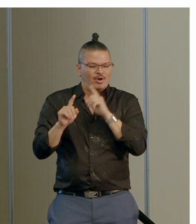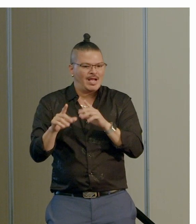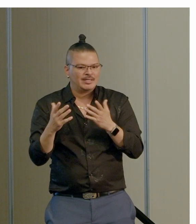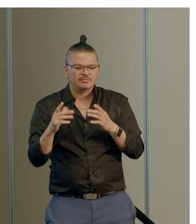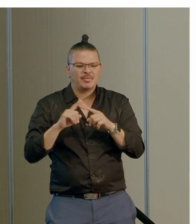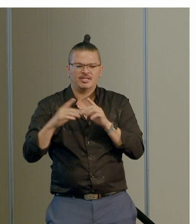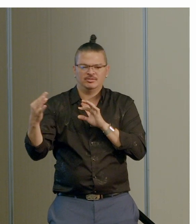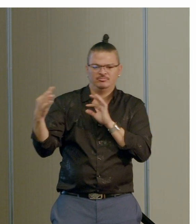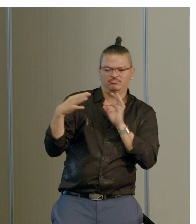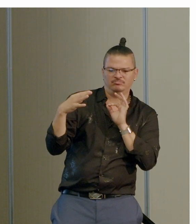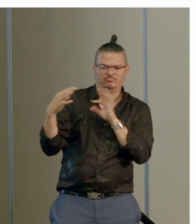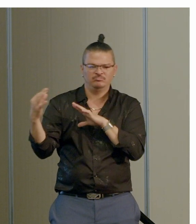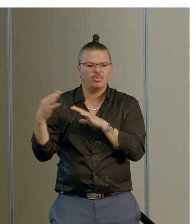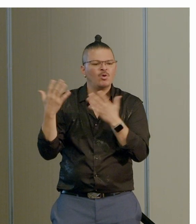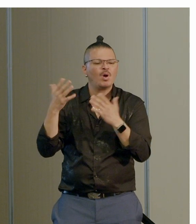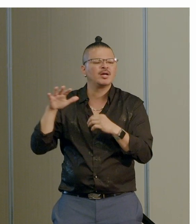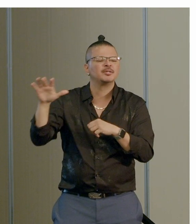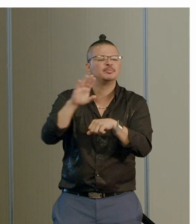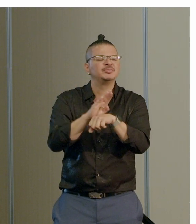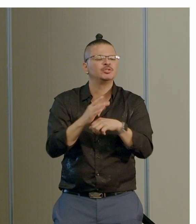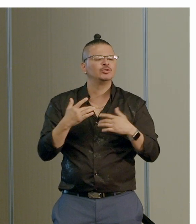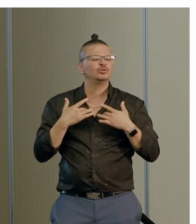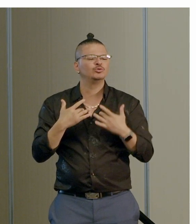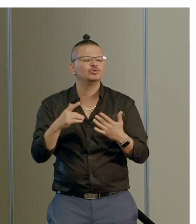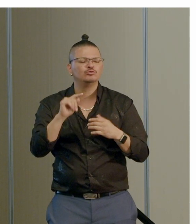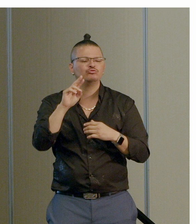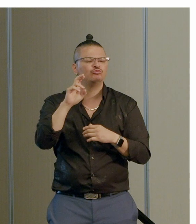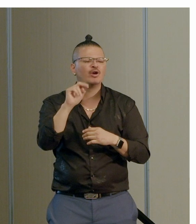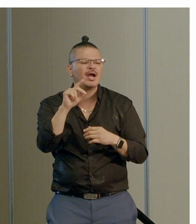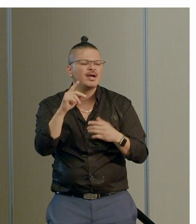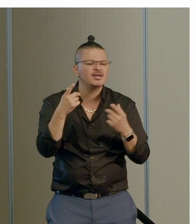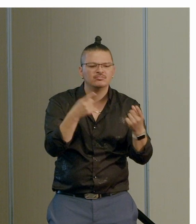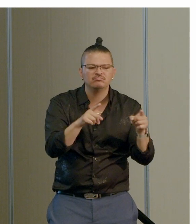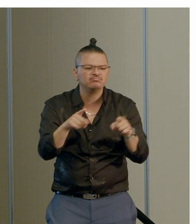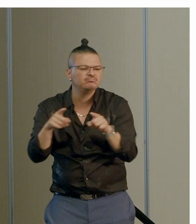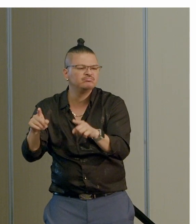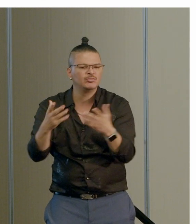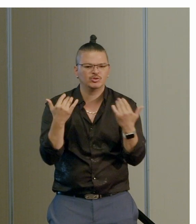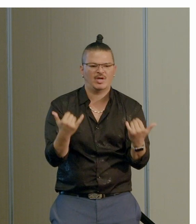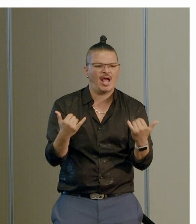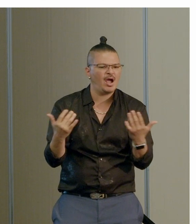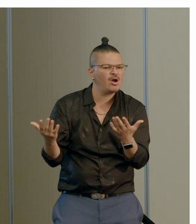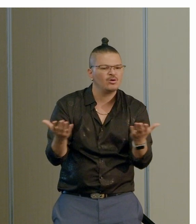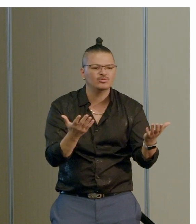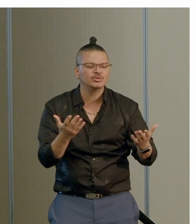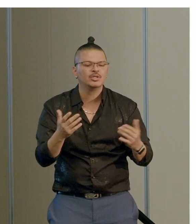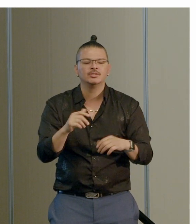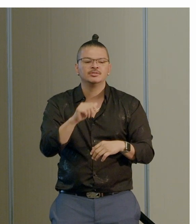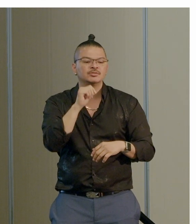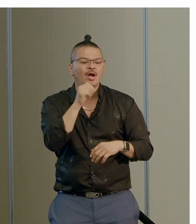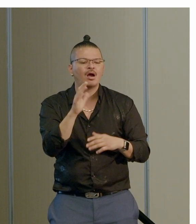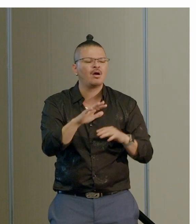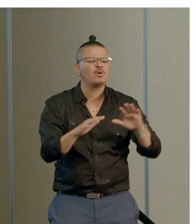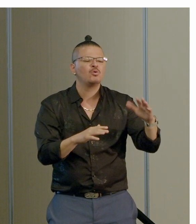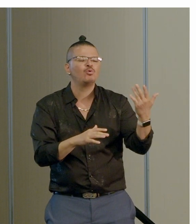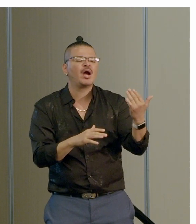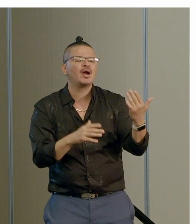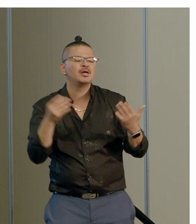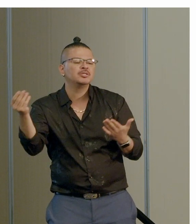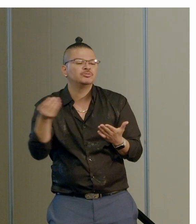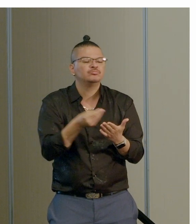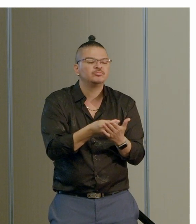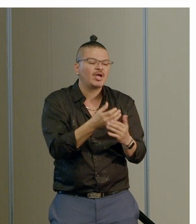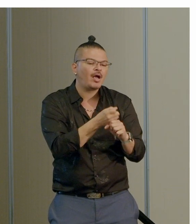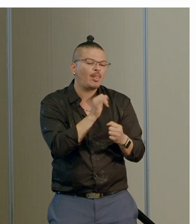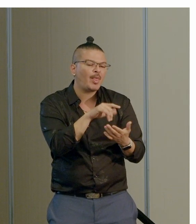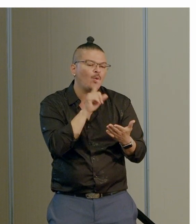industry trends. Because that's the one thing about COTS. It doesn't wait to get your specific detailed requirements. It builds what it thinks